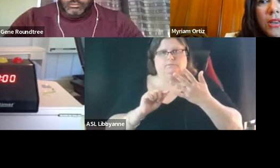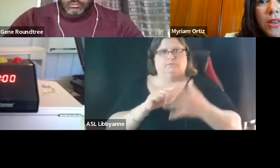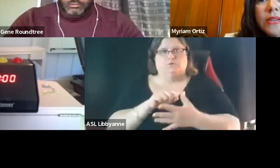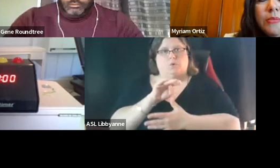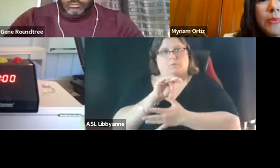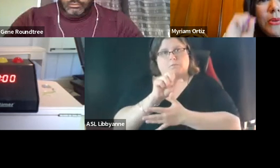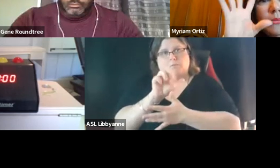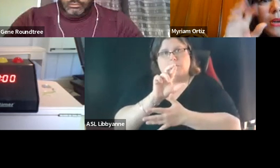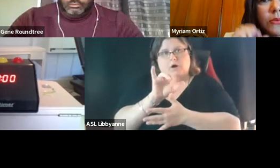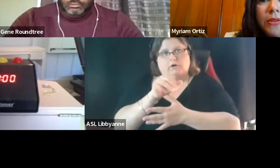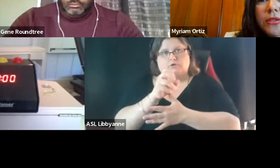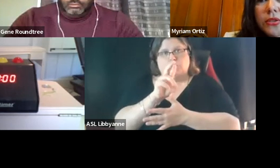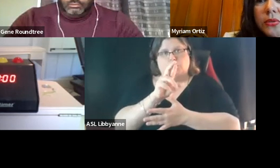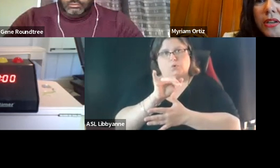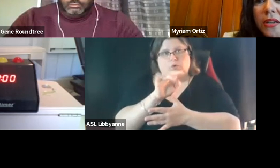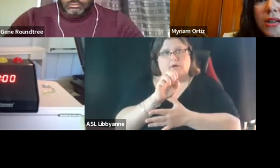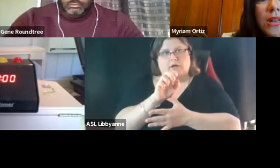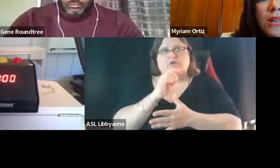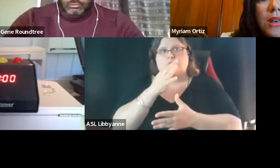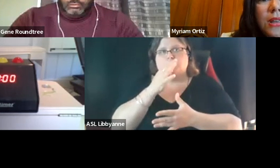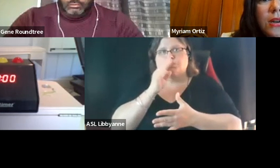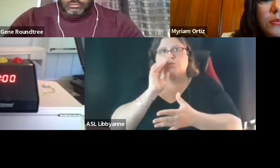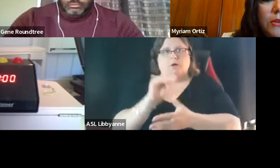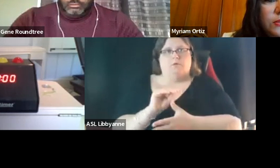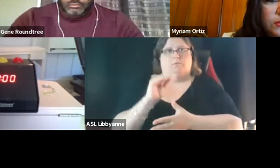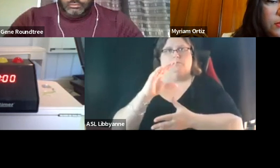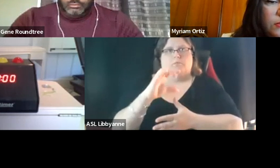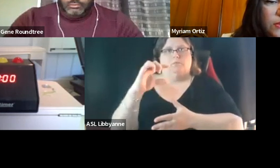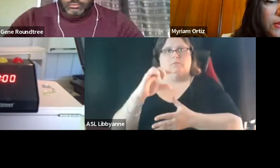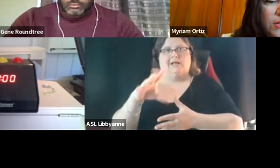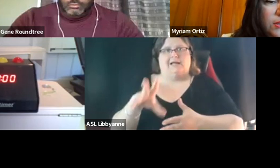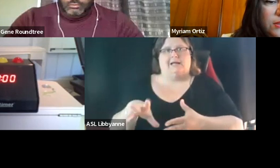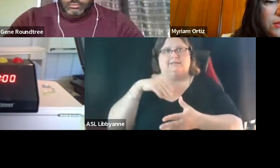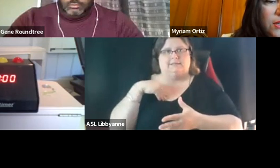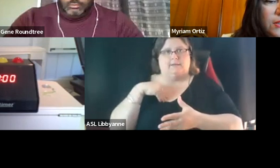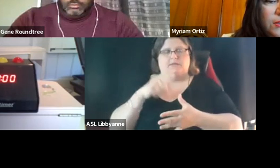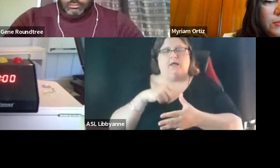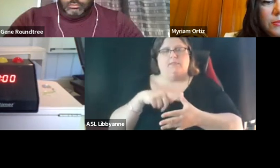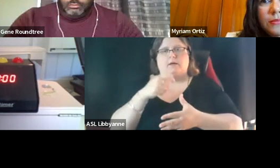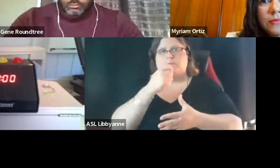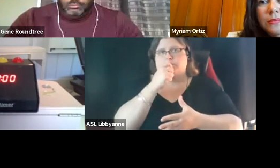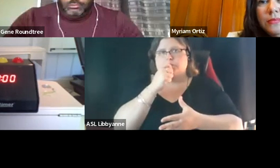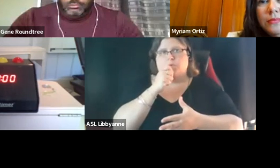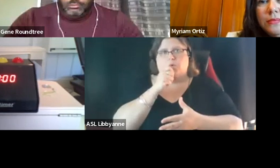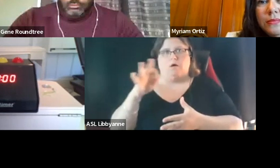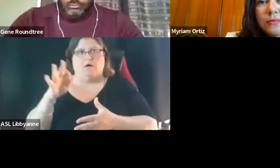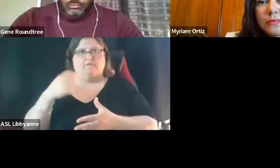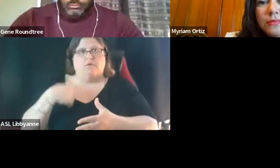if you can accept the prompt that will be on your screen and then unmute, we're ready to hear you.